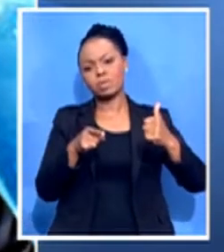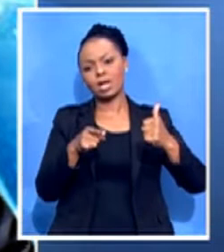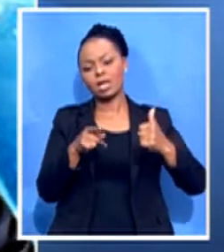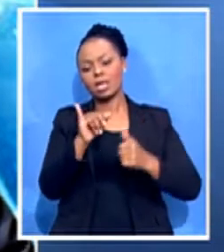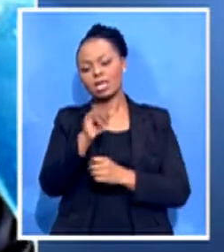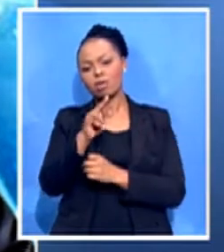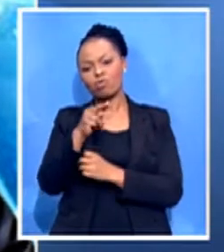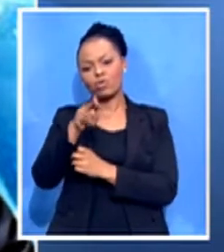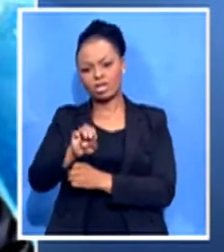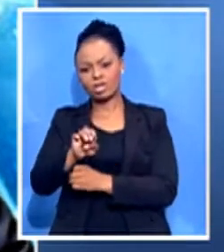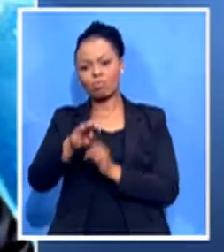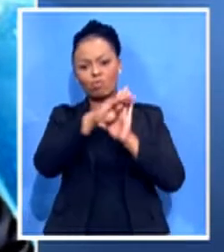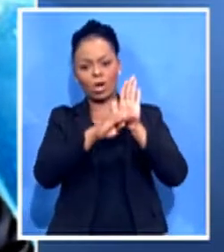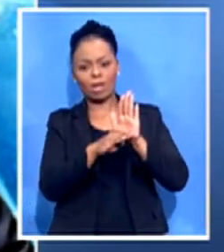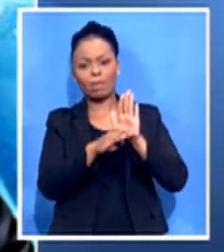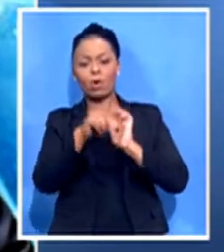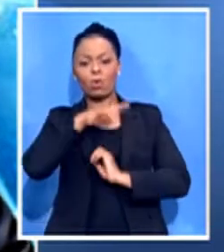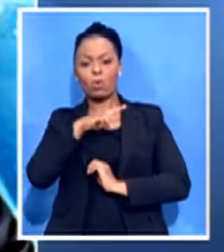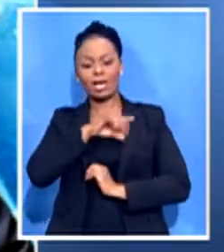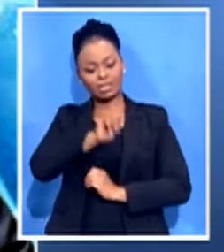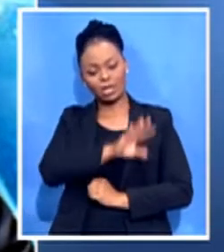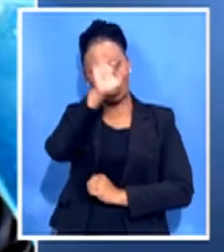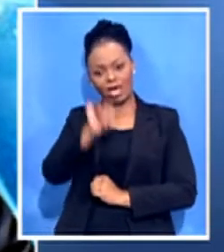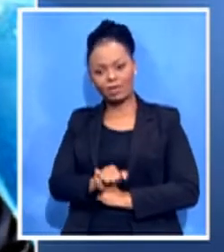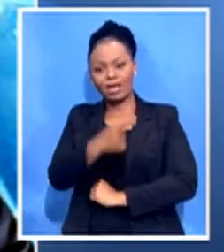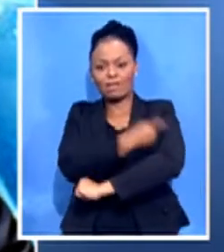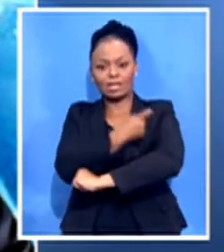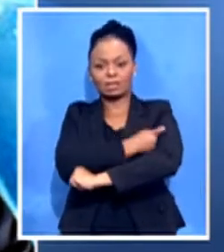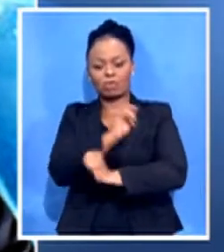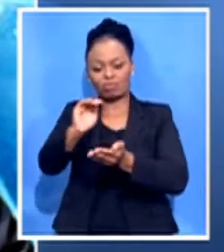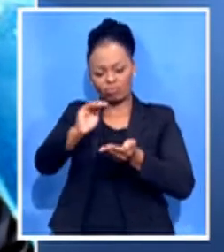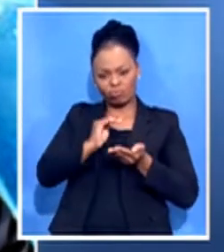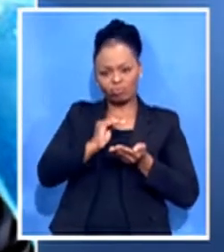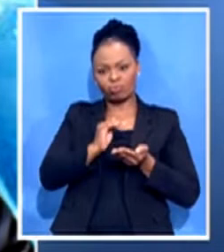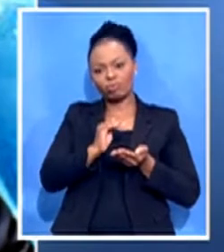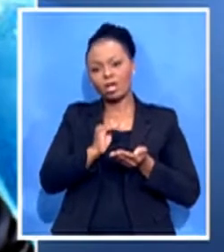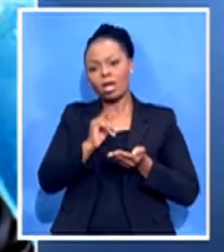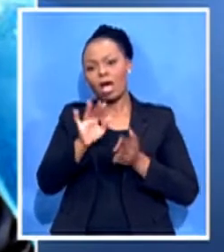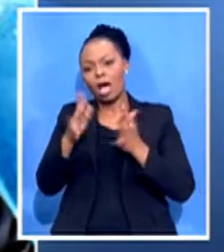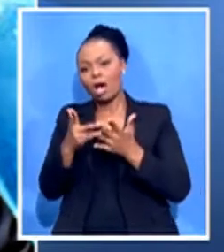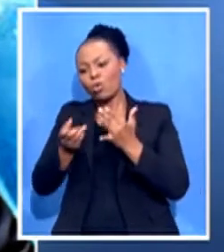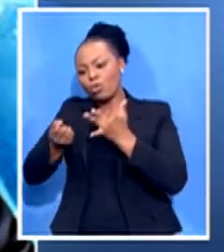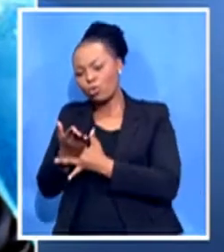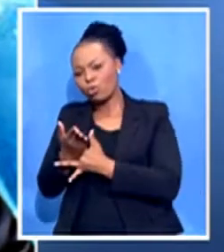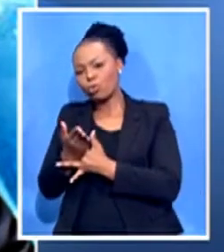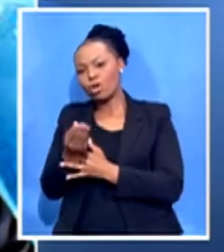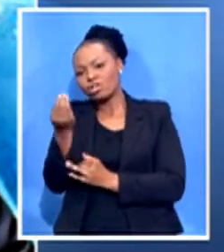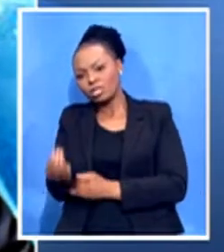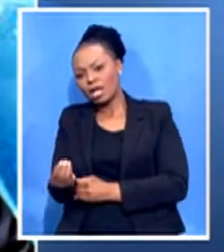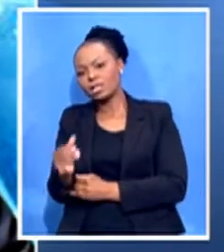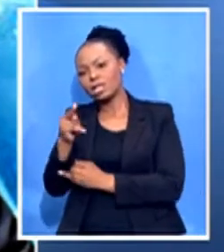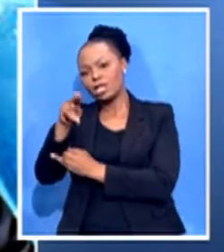the vaccines are delivered through the childhood immunization programs at clinics and health facilities. But